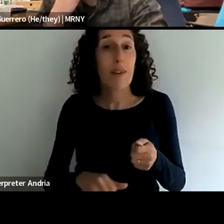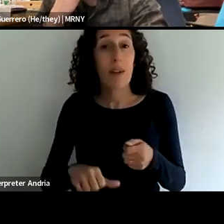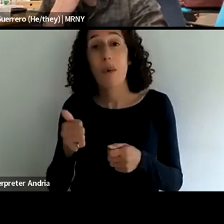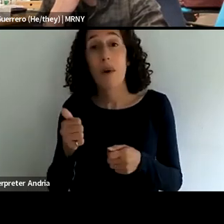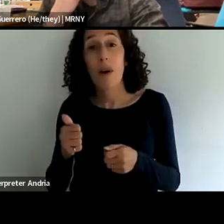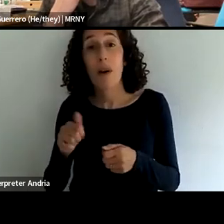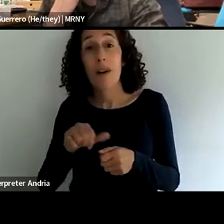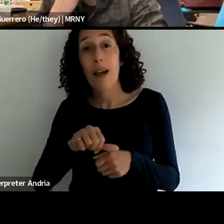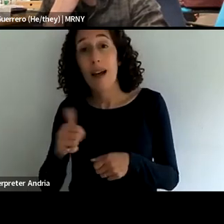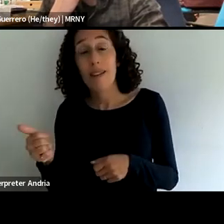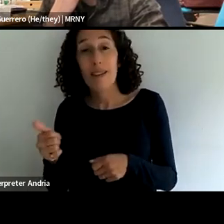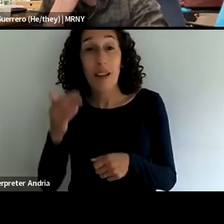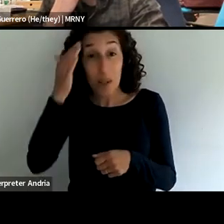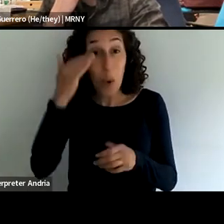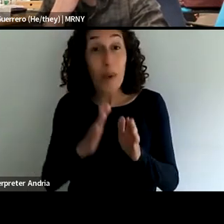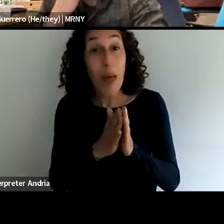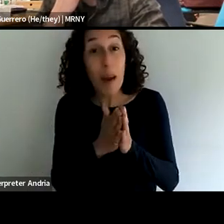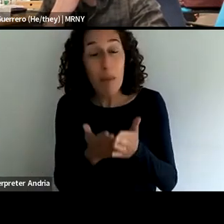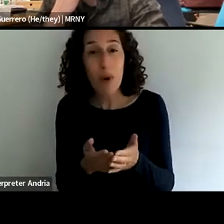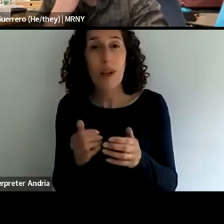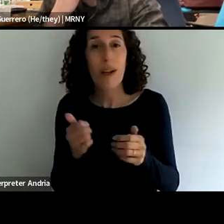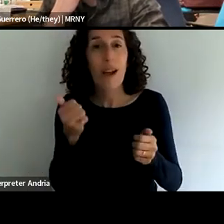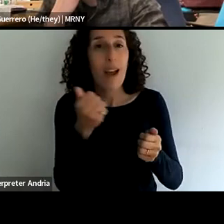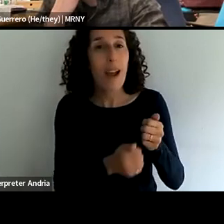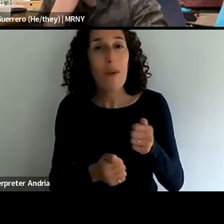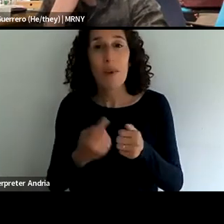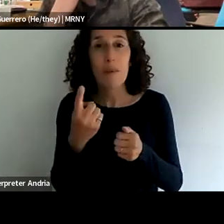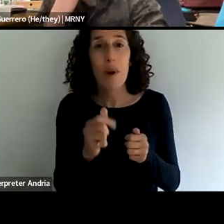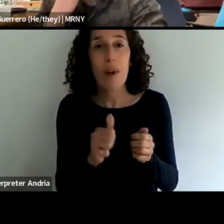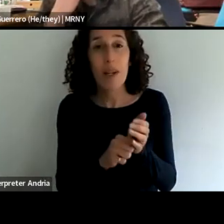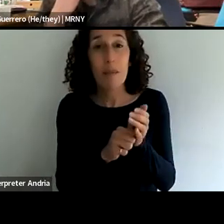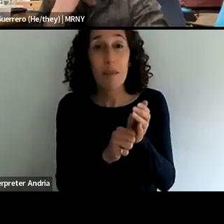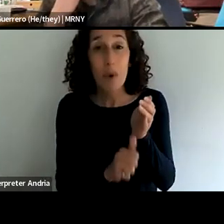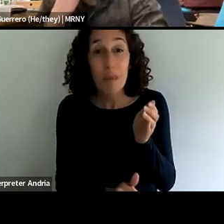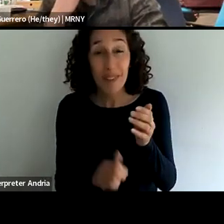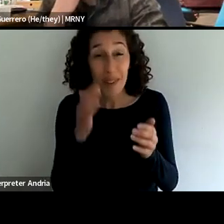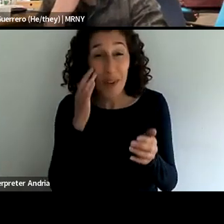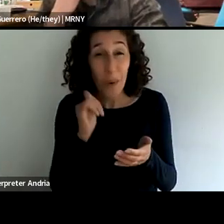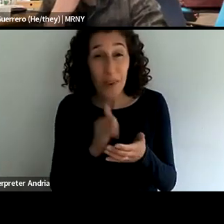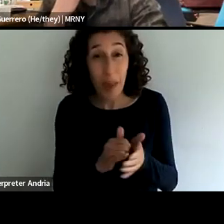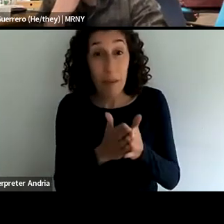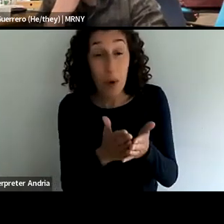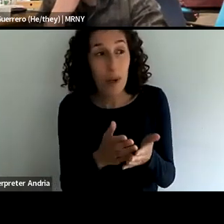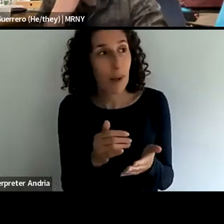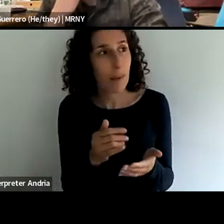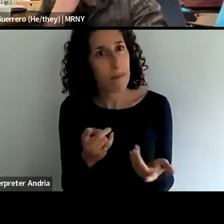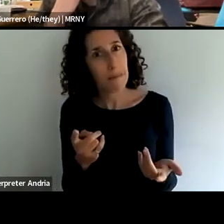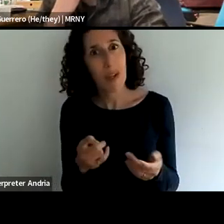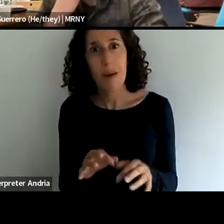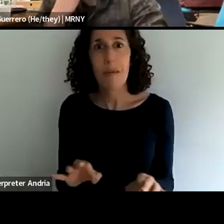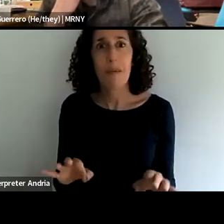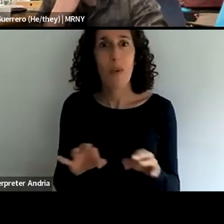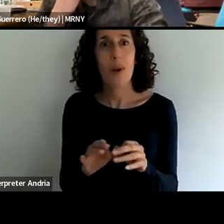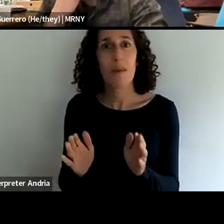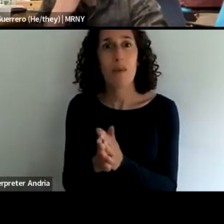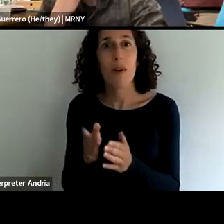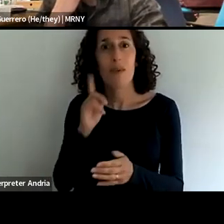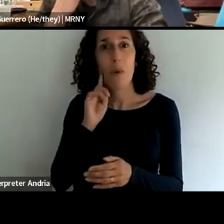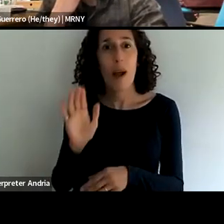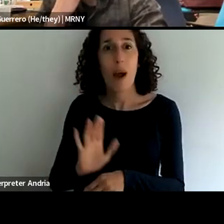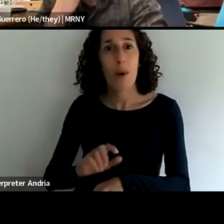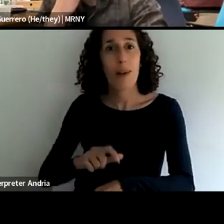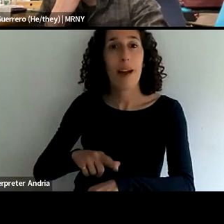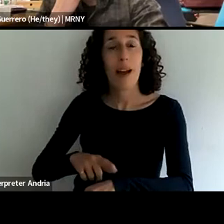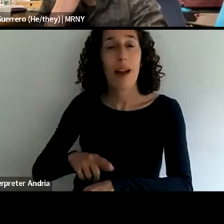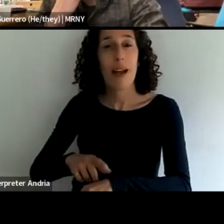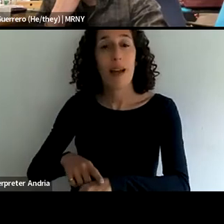would be like, you know, one of the most important books of our time, truly, because we bleed,